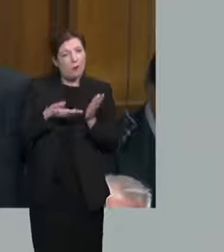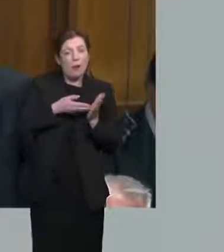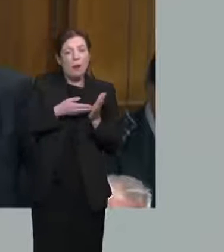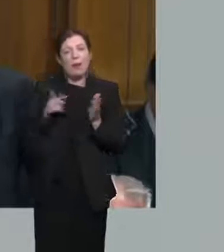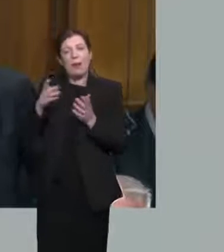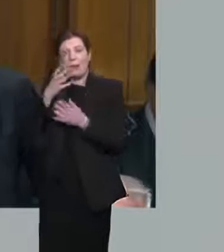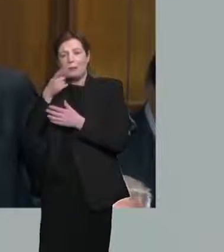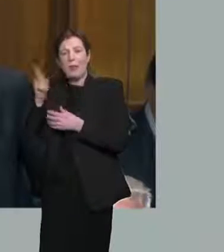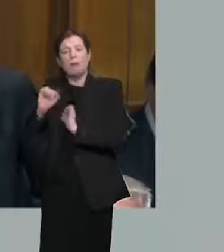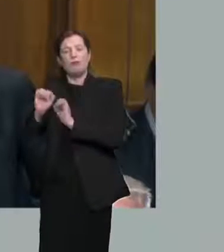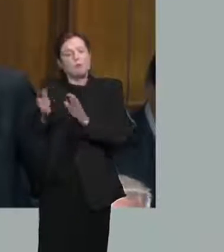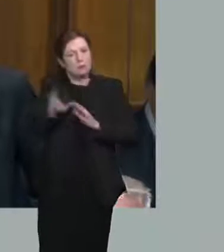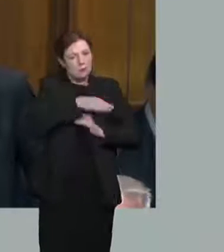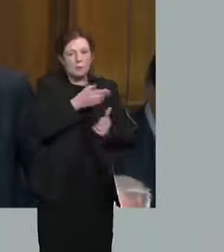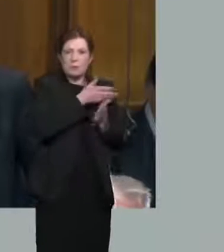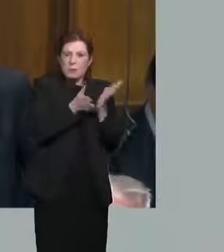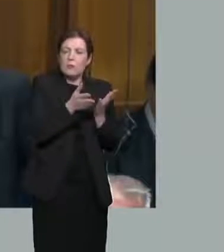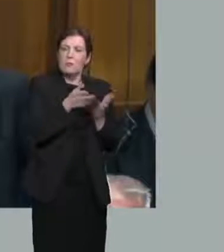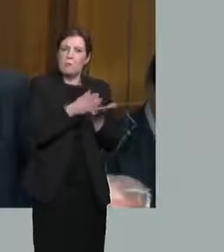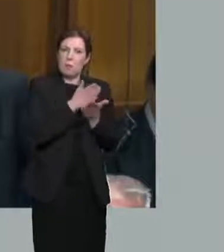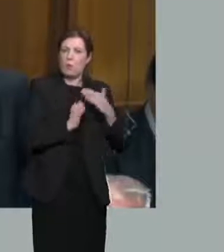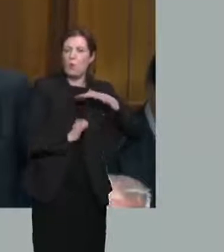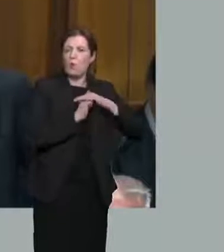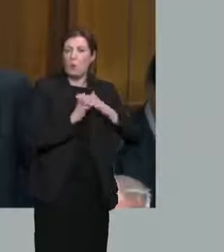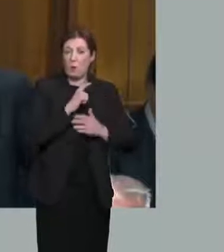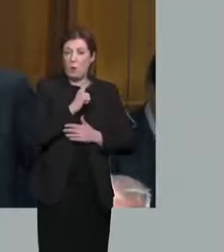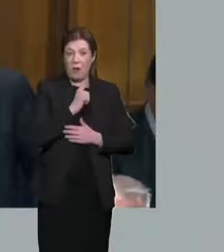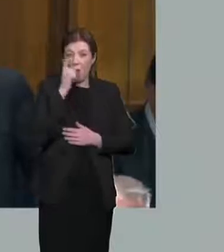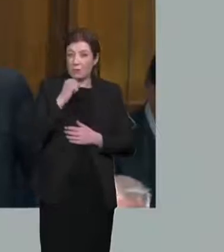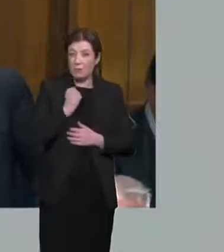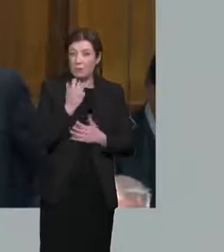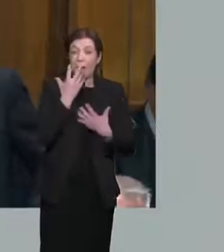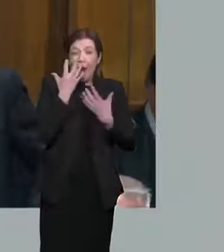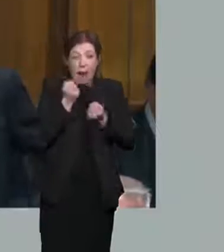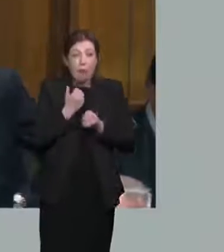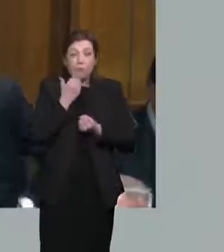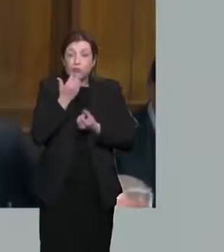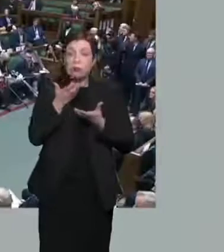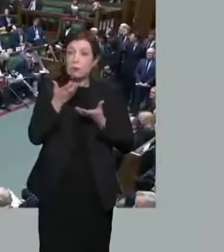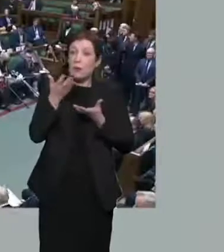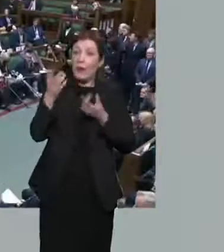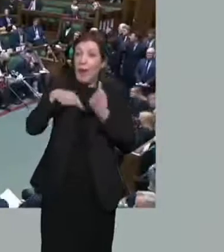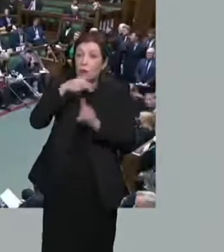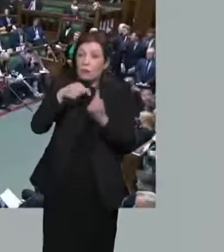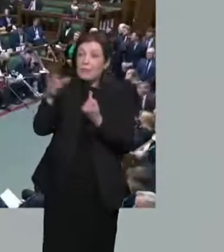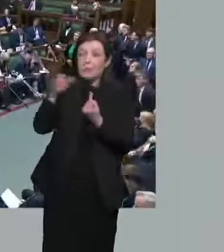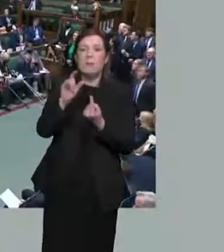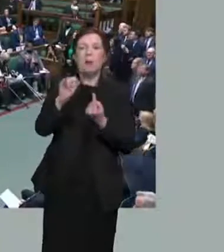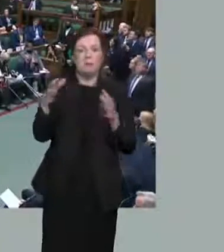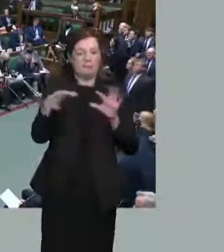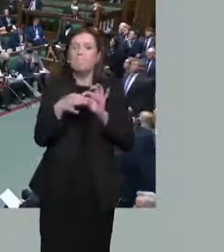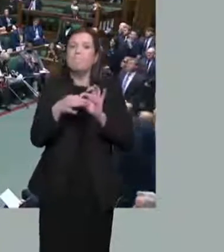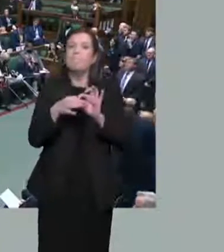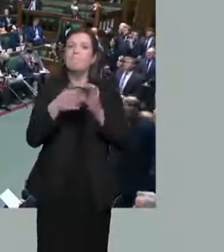alleviate hardship and end the perversity of energy-rich Scotland but fuel-poor Scots?